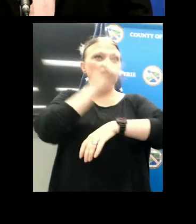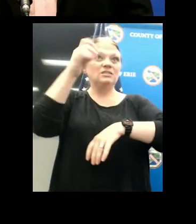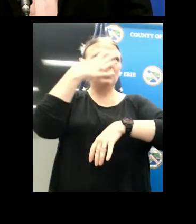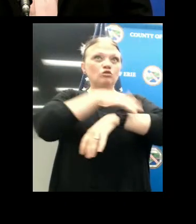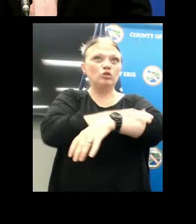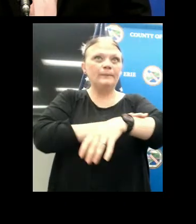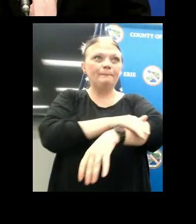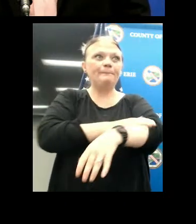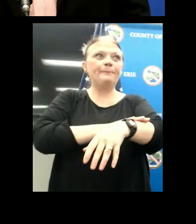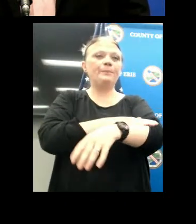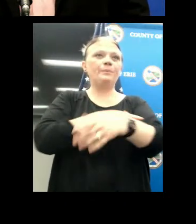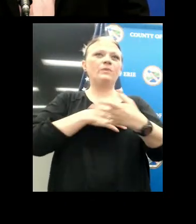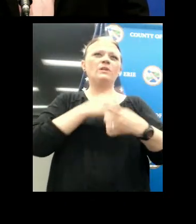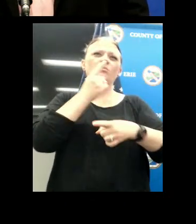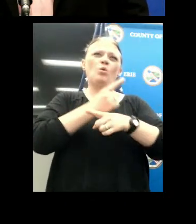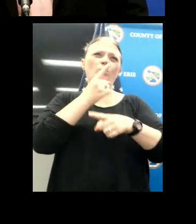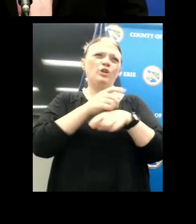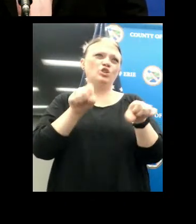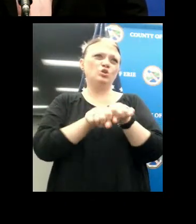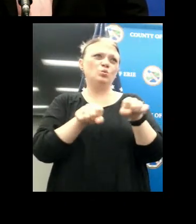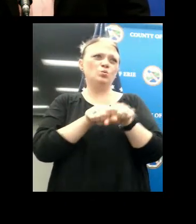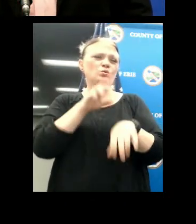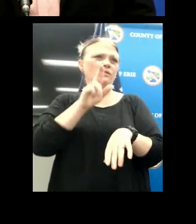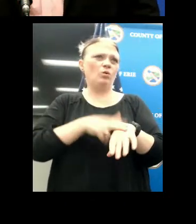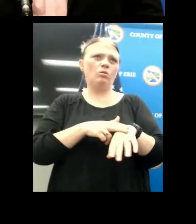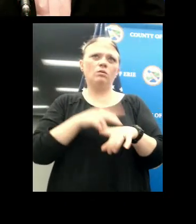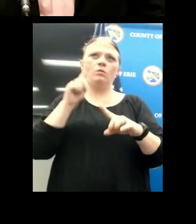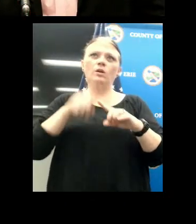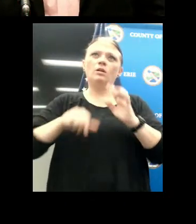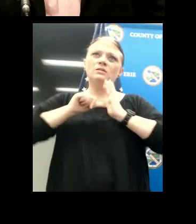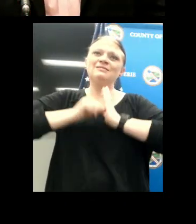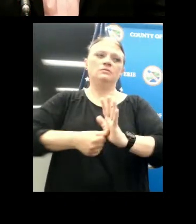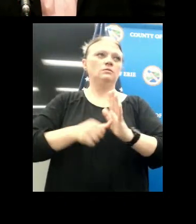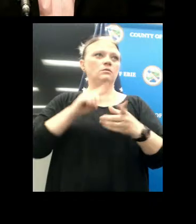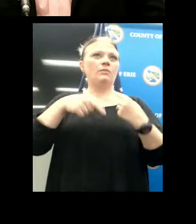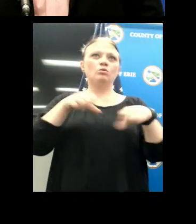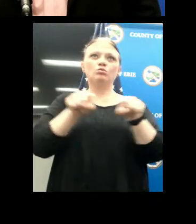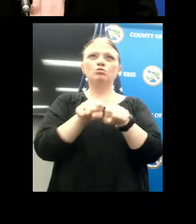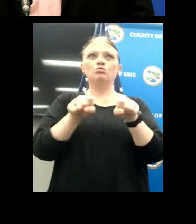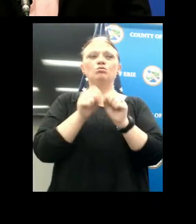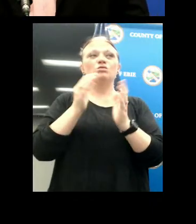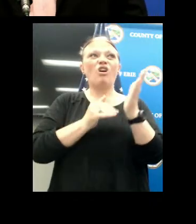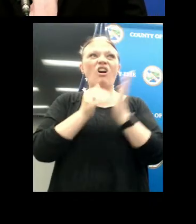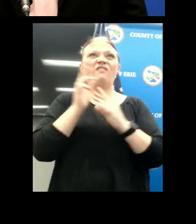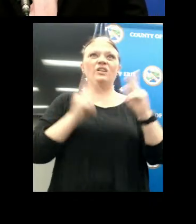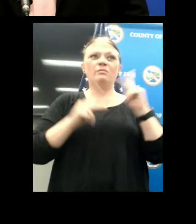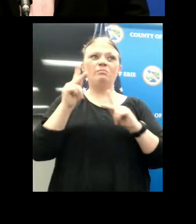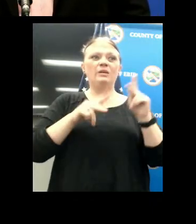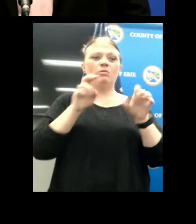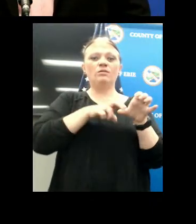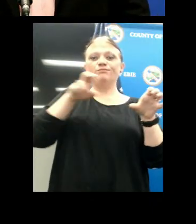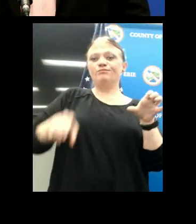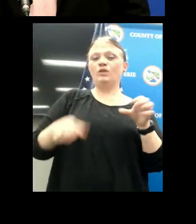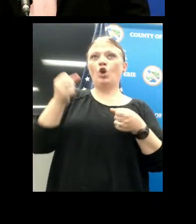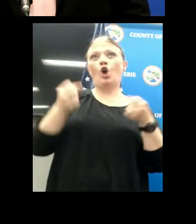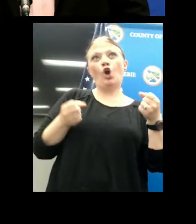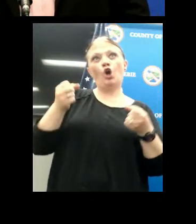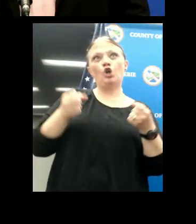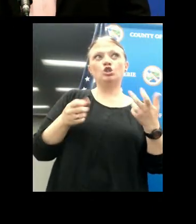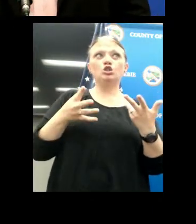sunscreen, and wear proper footwear. Of course, we can't stress enough about the footwear. We oftentimes see people getting out of their vehicles